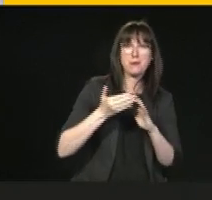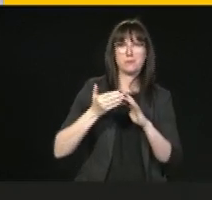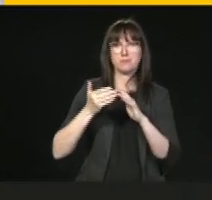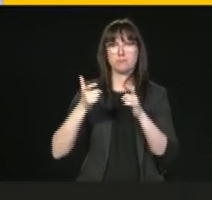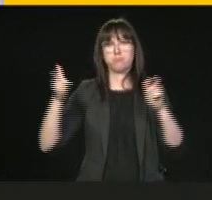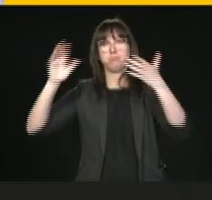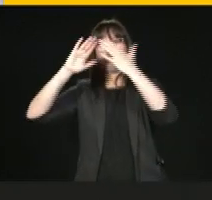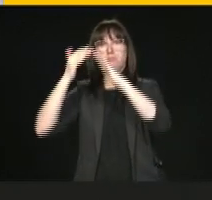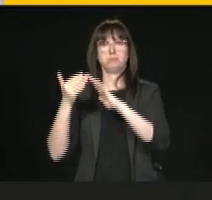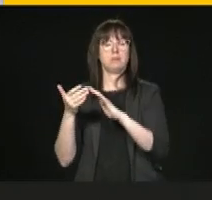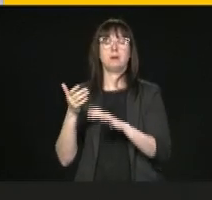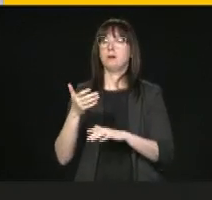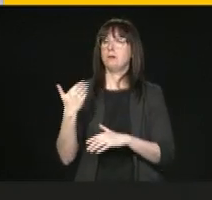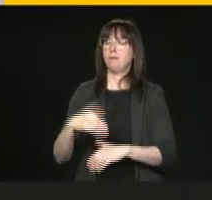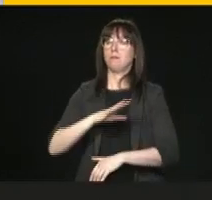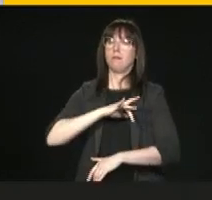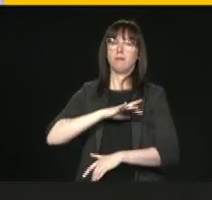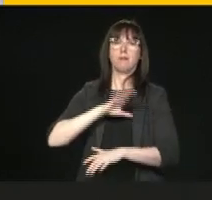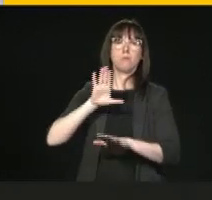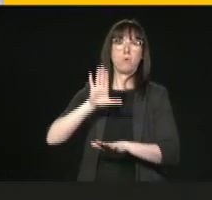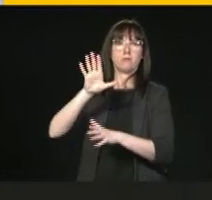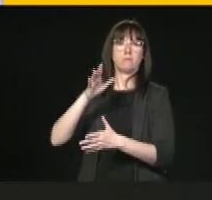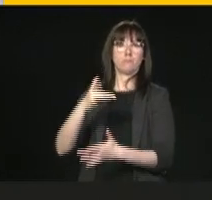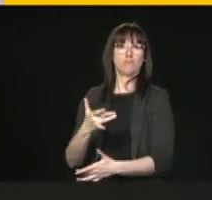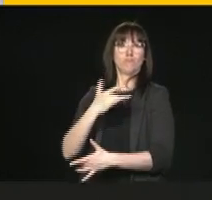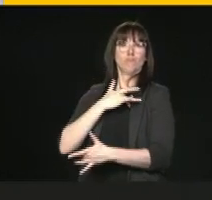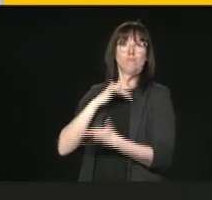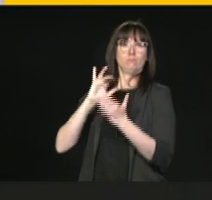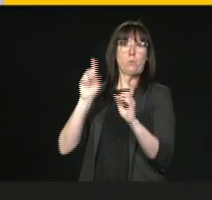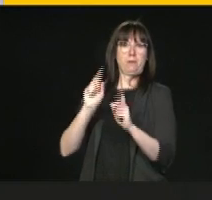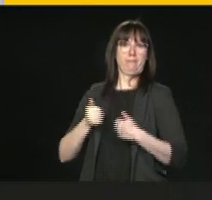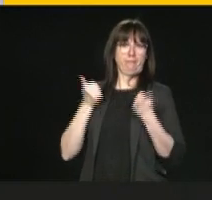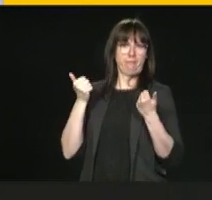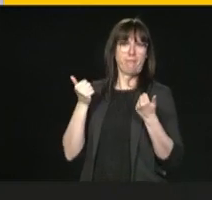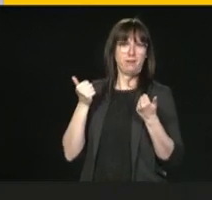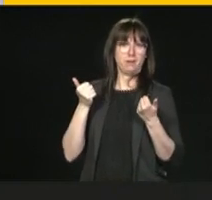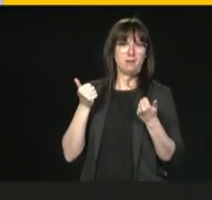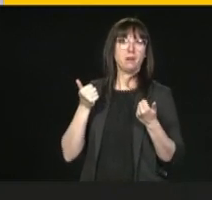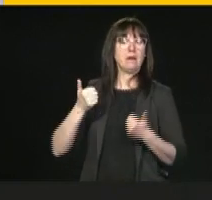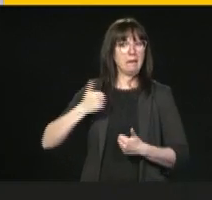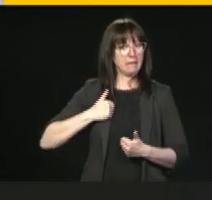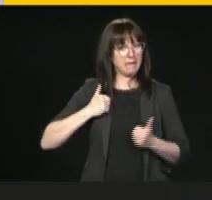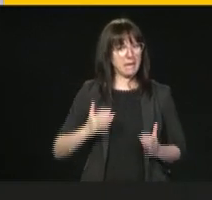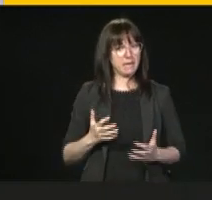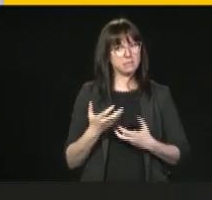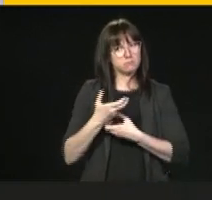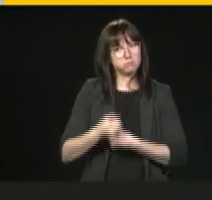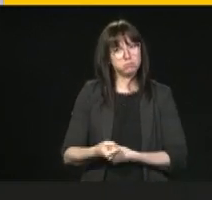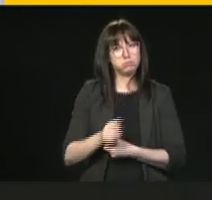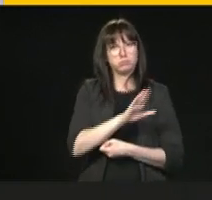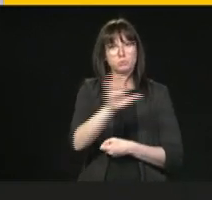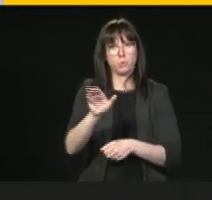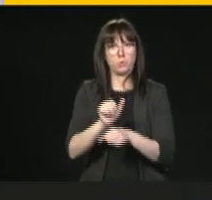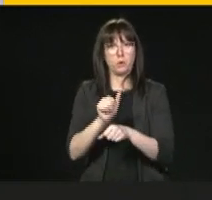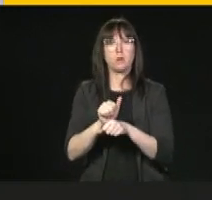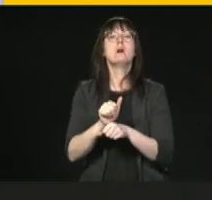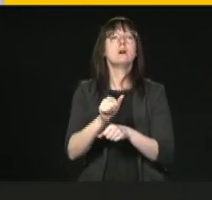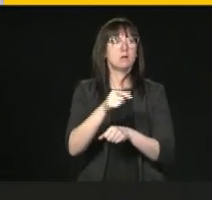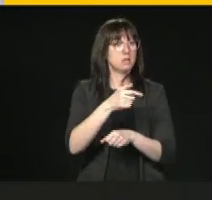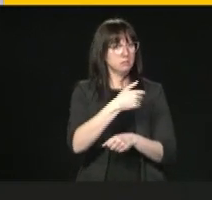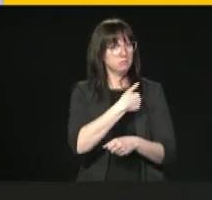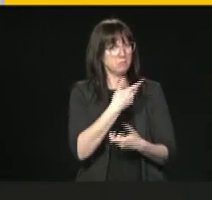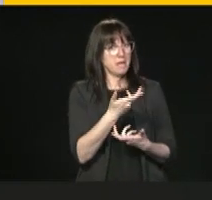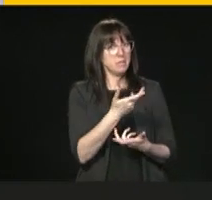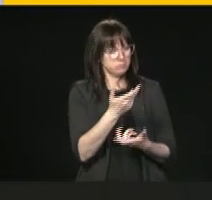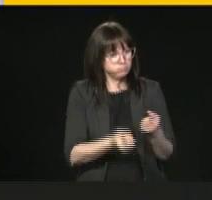better places to live. Canadians are counting on you, and I am counting on you to come back strong from